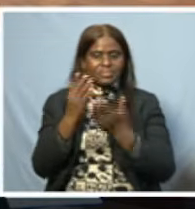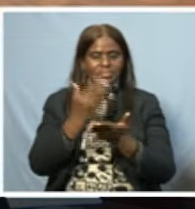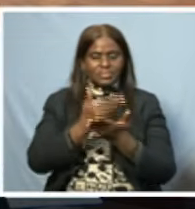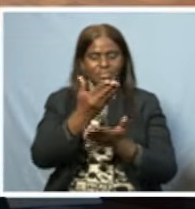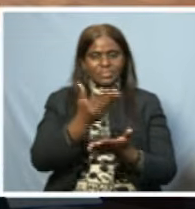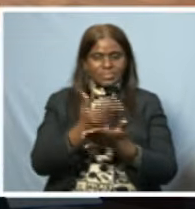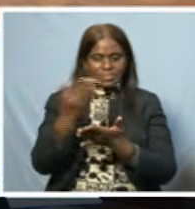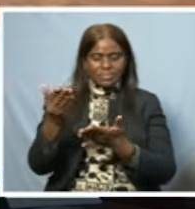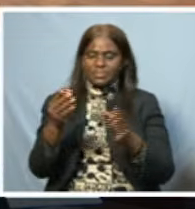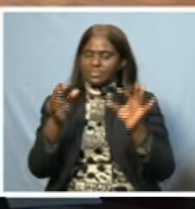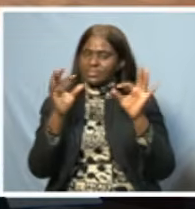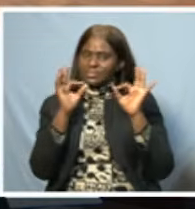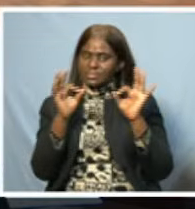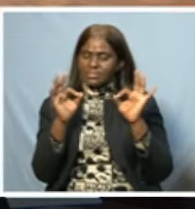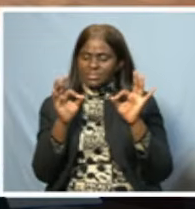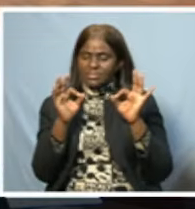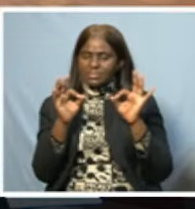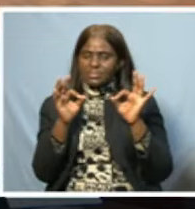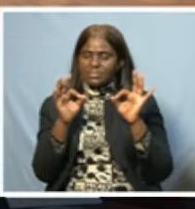procurement efficiency.